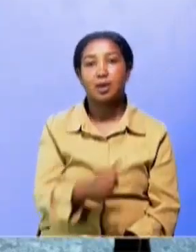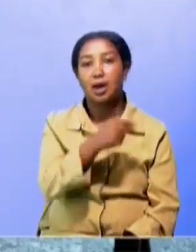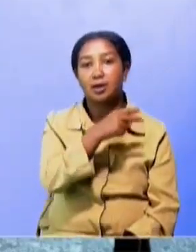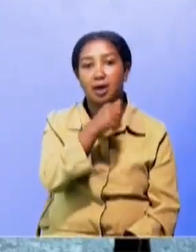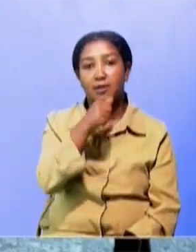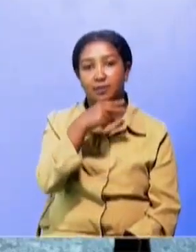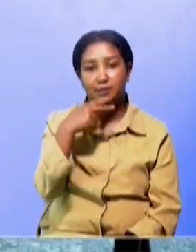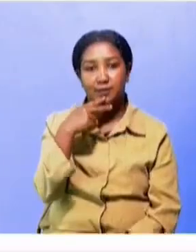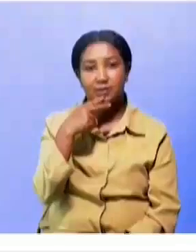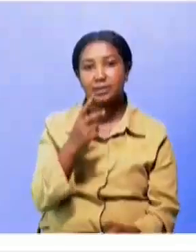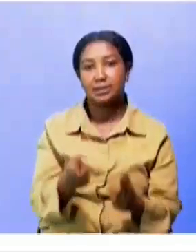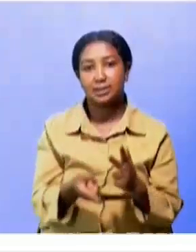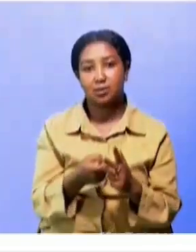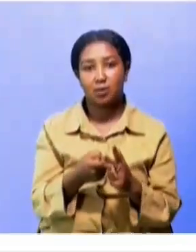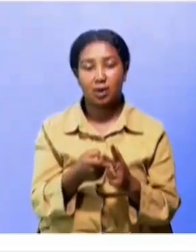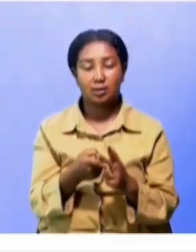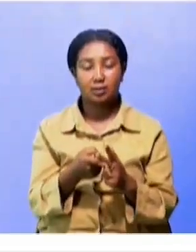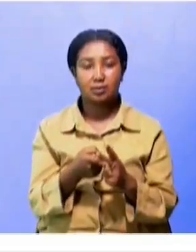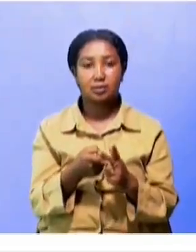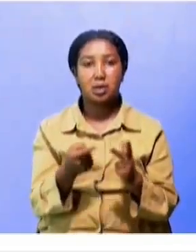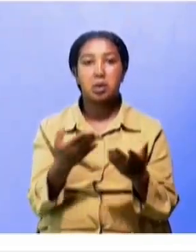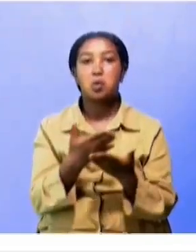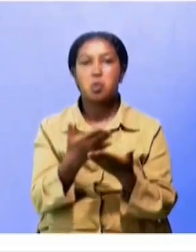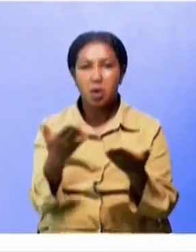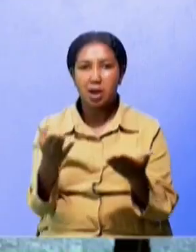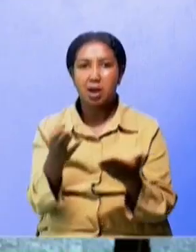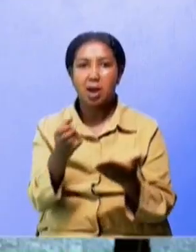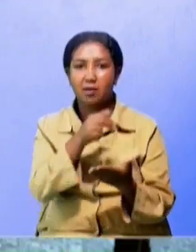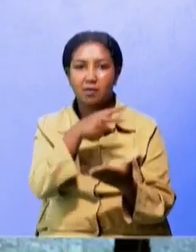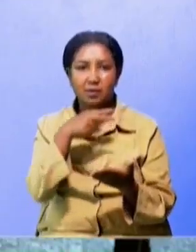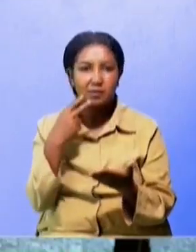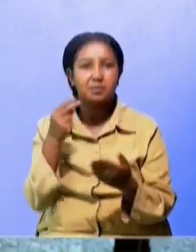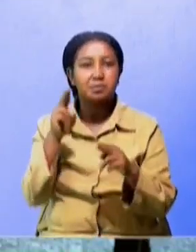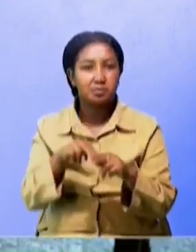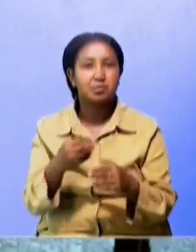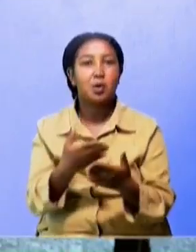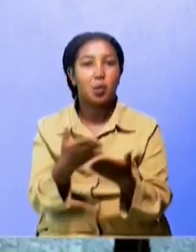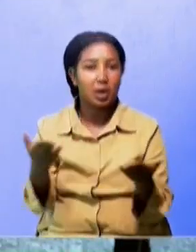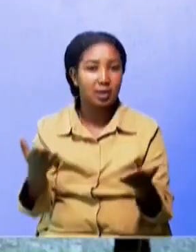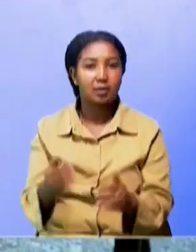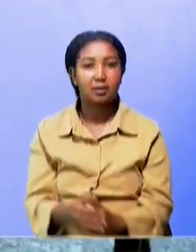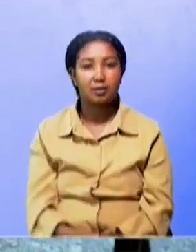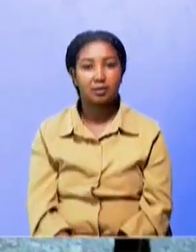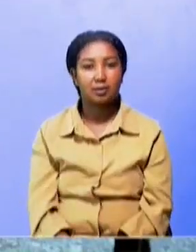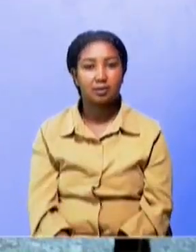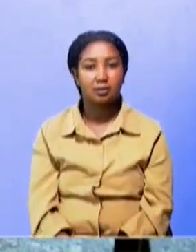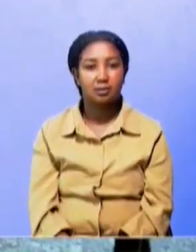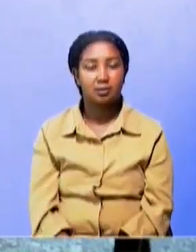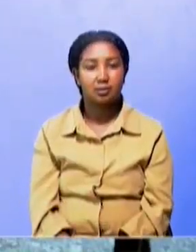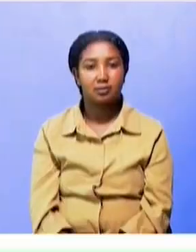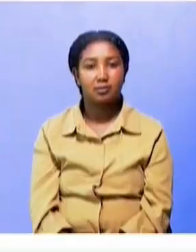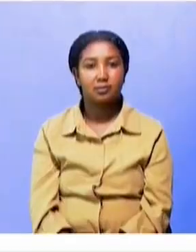adverbs? The third one. Where does these adverbs lie on in sentence? Good.